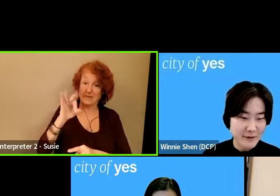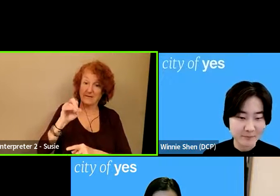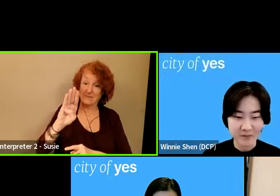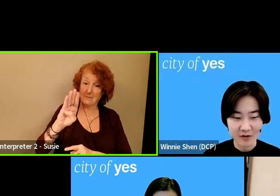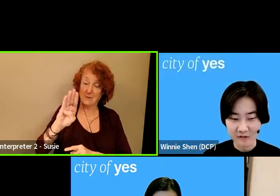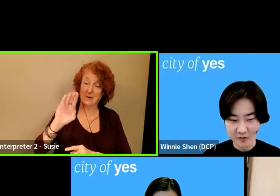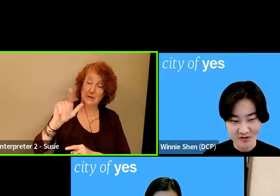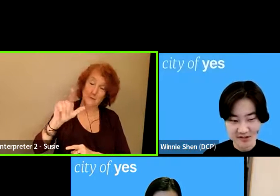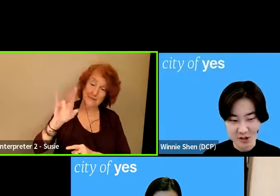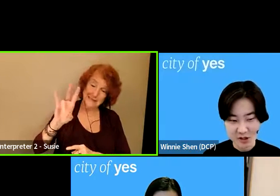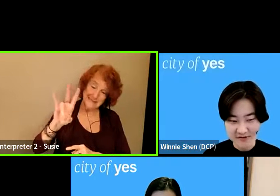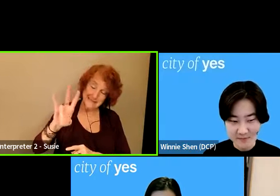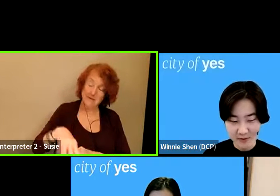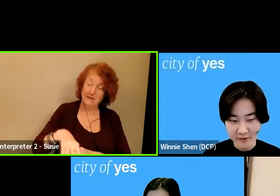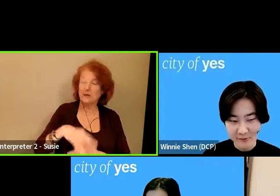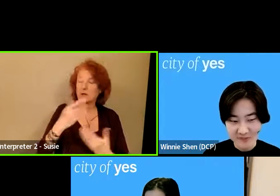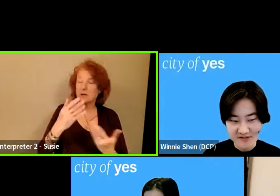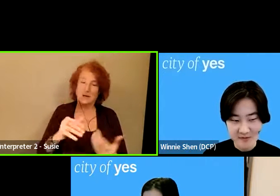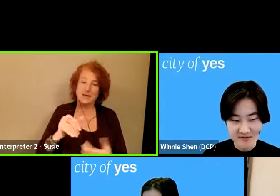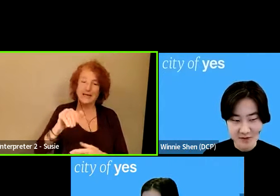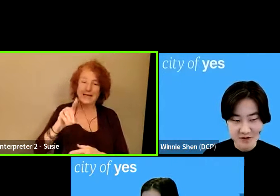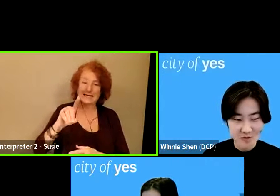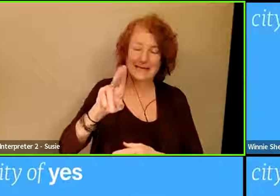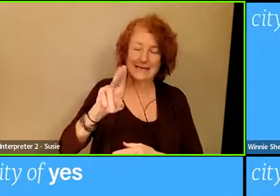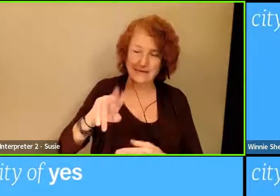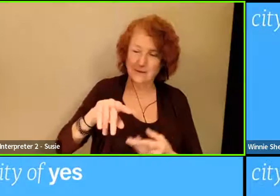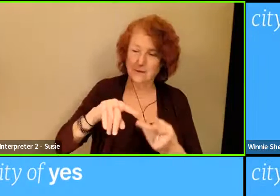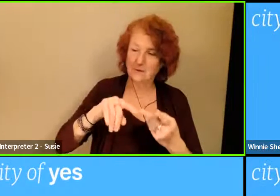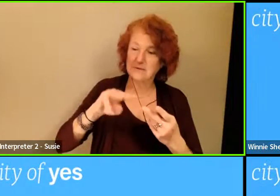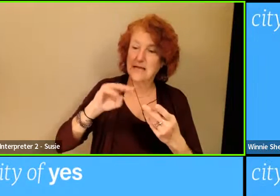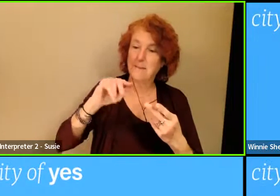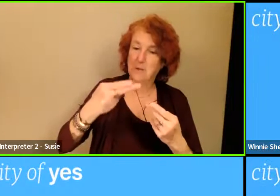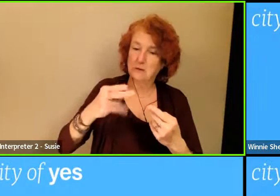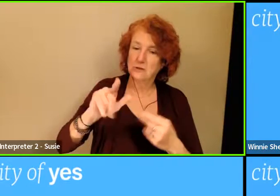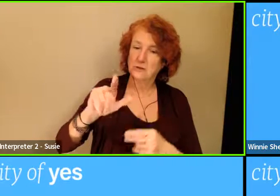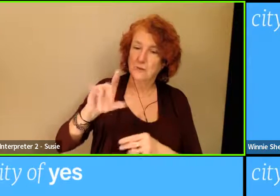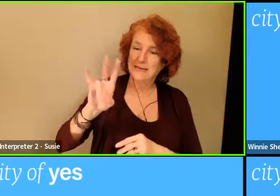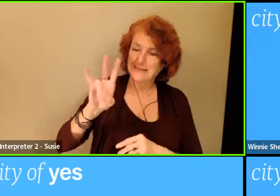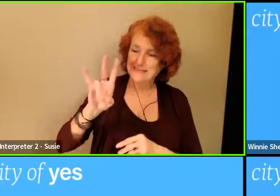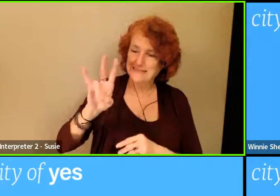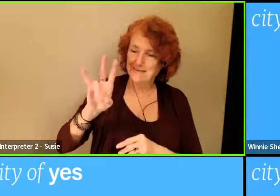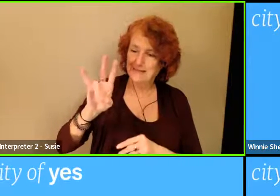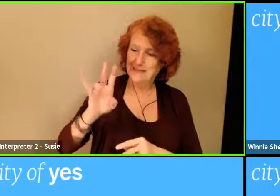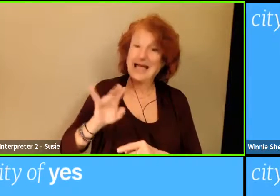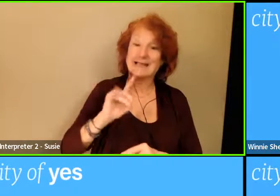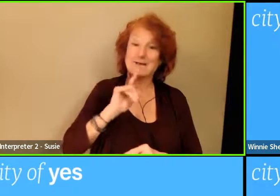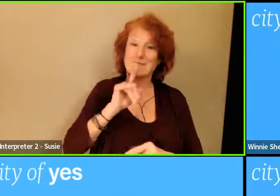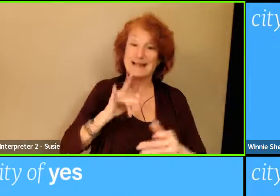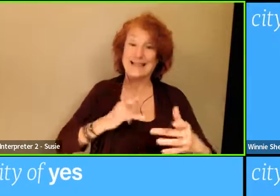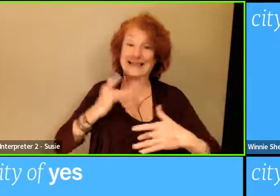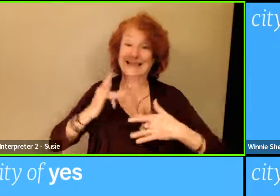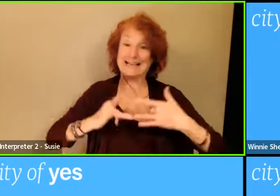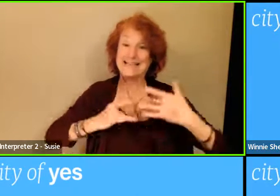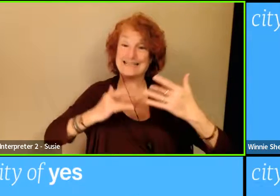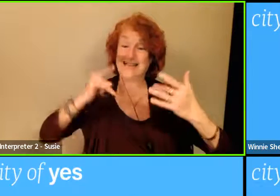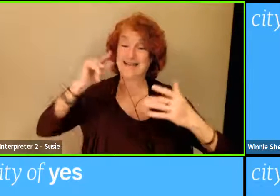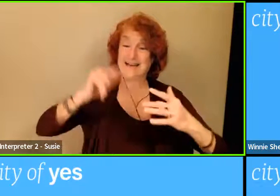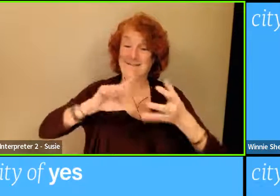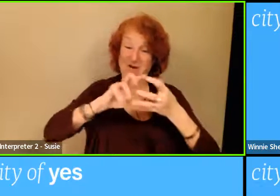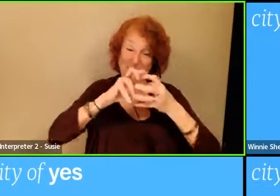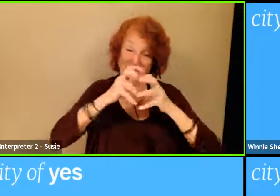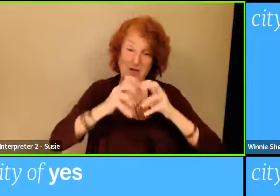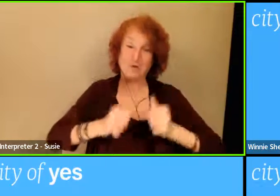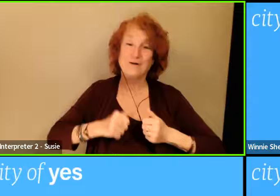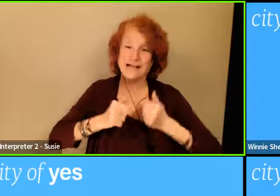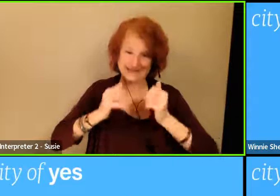ADUs, conversions, and shared and small homes, as well as March 27th, which I think will be particularly exciting for our low density